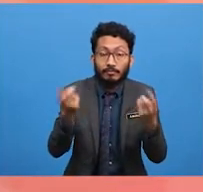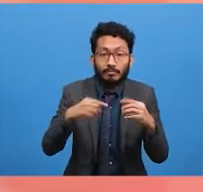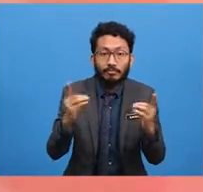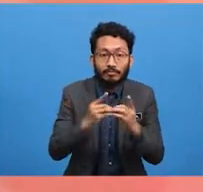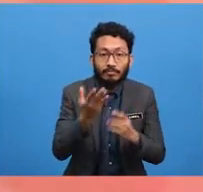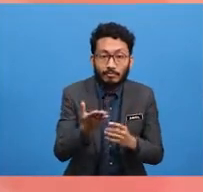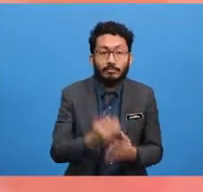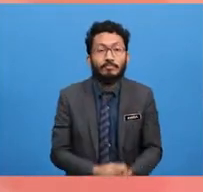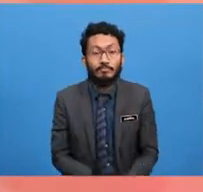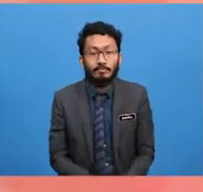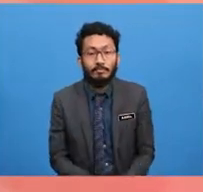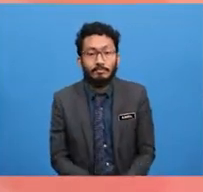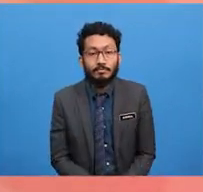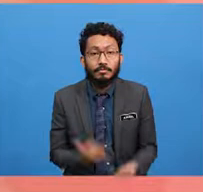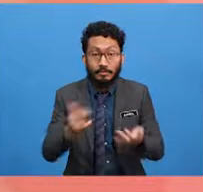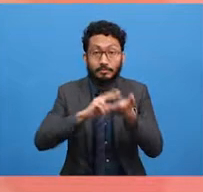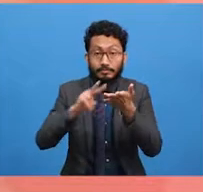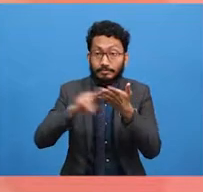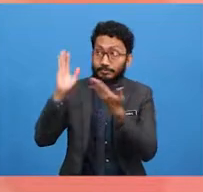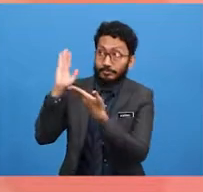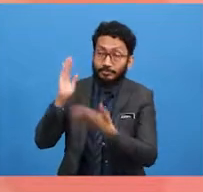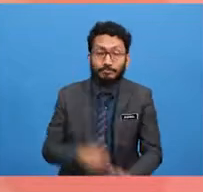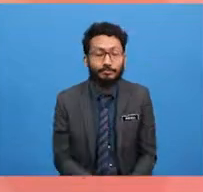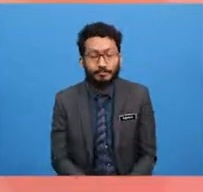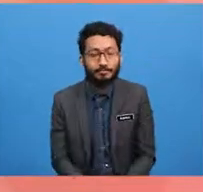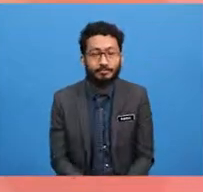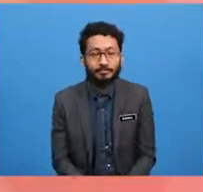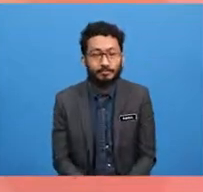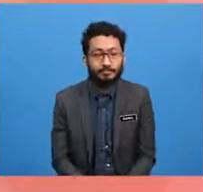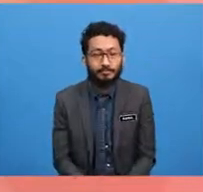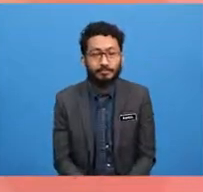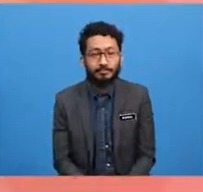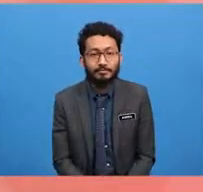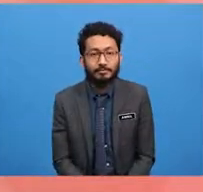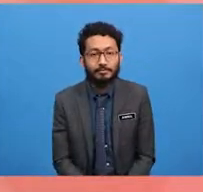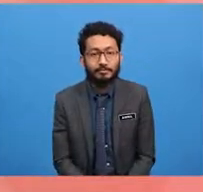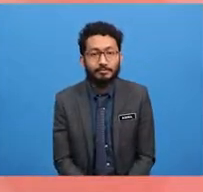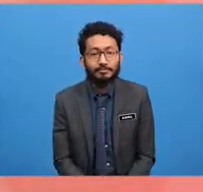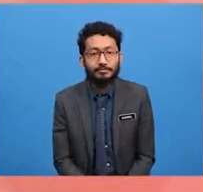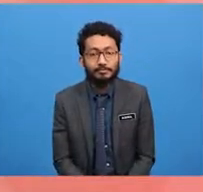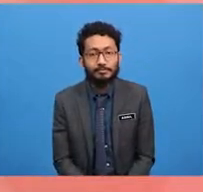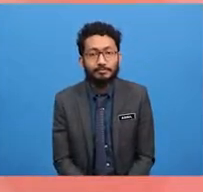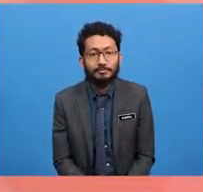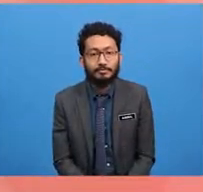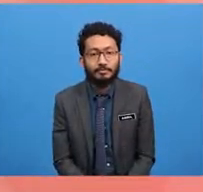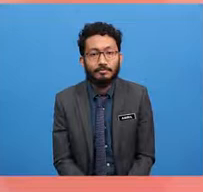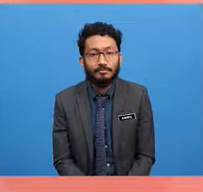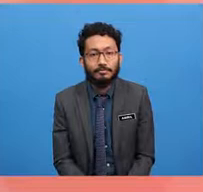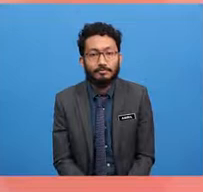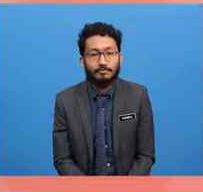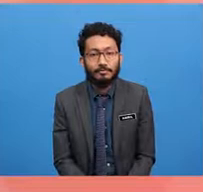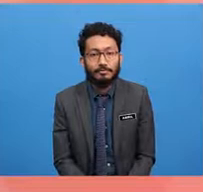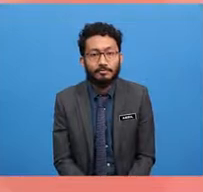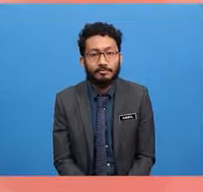How are you? I'm so glad, means you're happy. You are coming to Sydney to do an English language